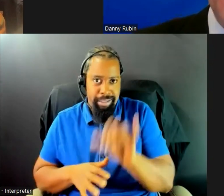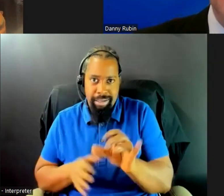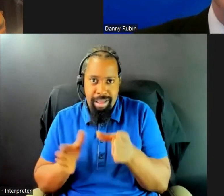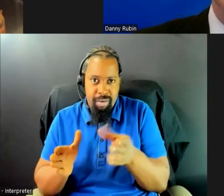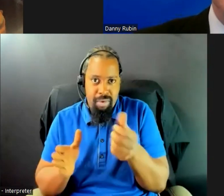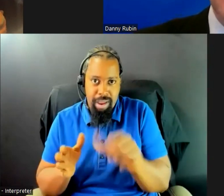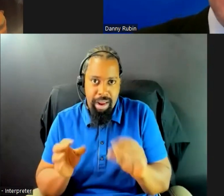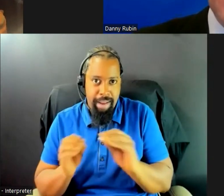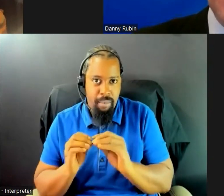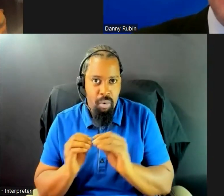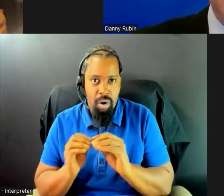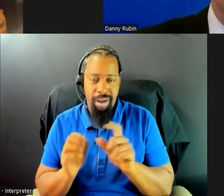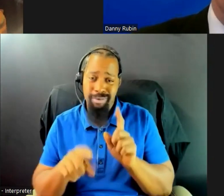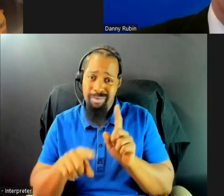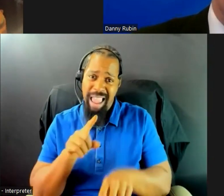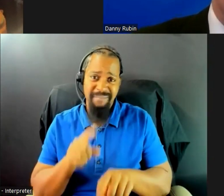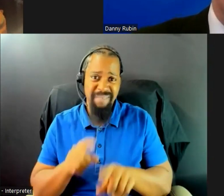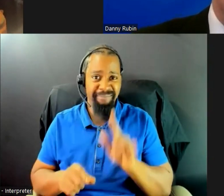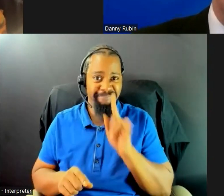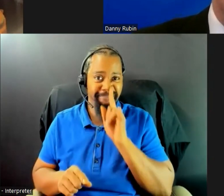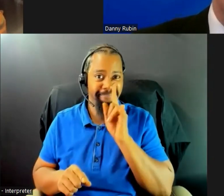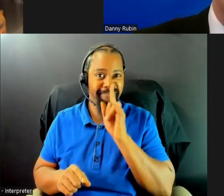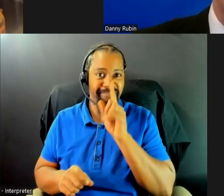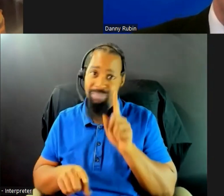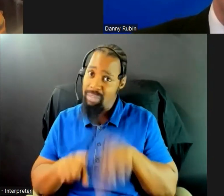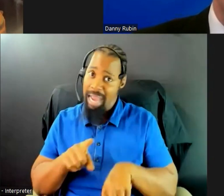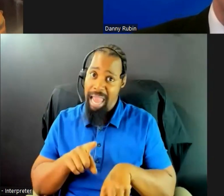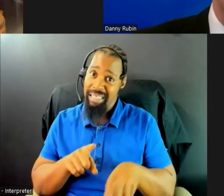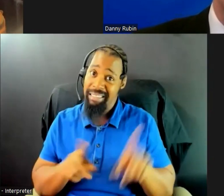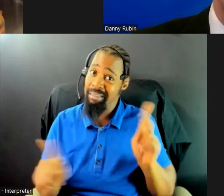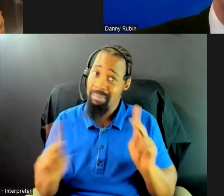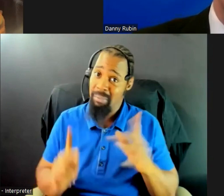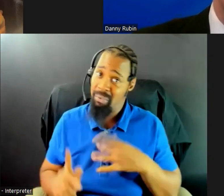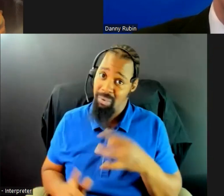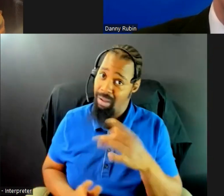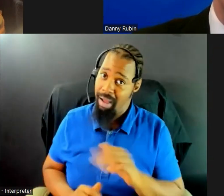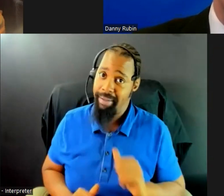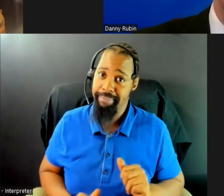So you can have your own,